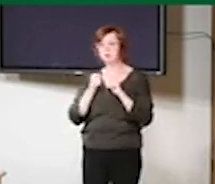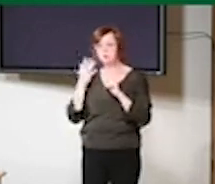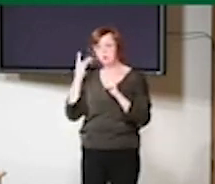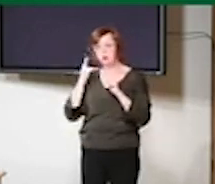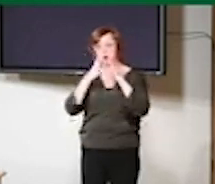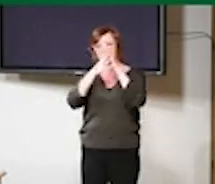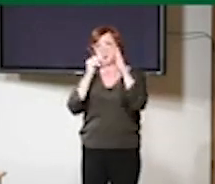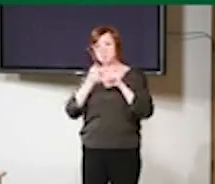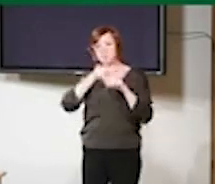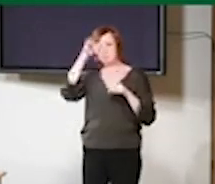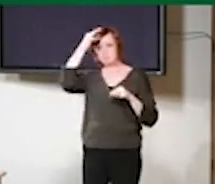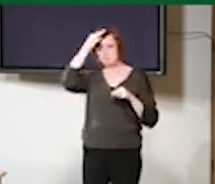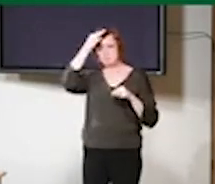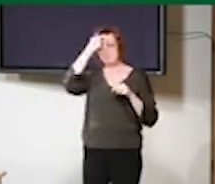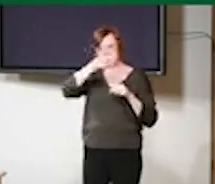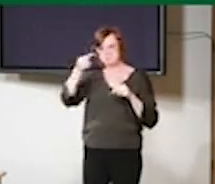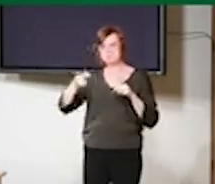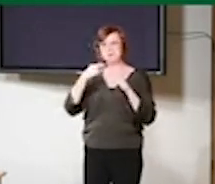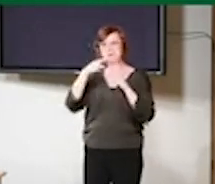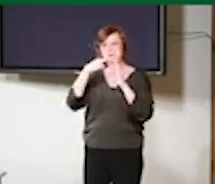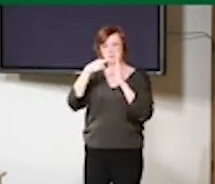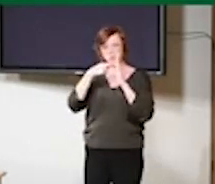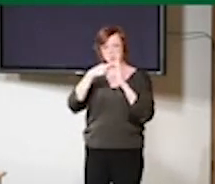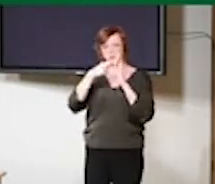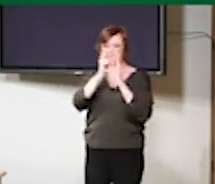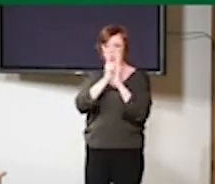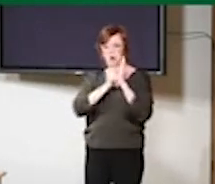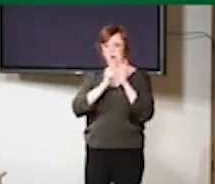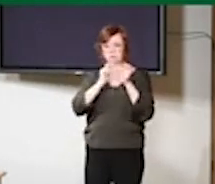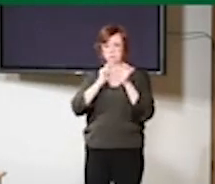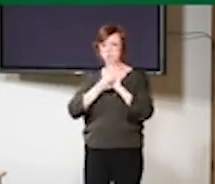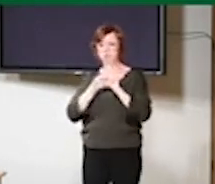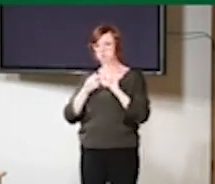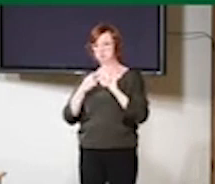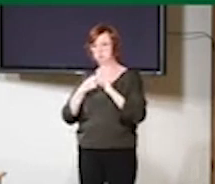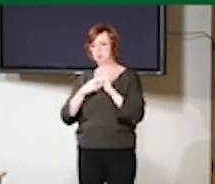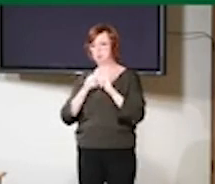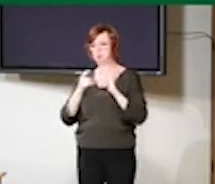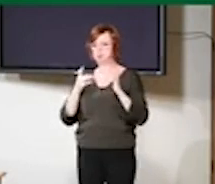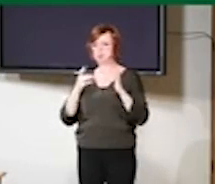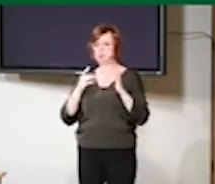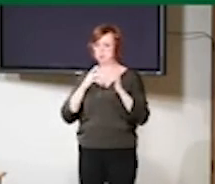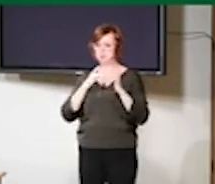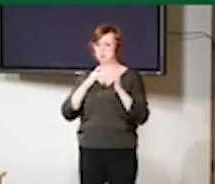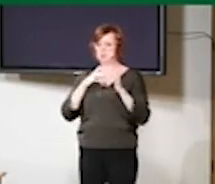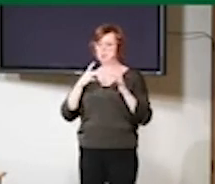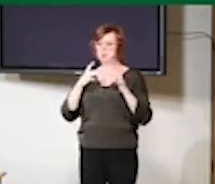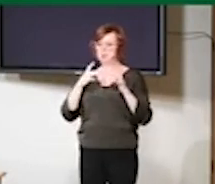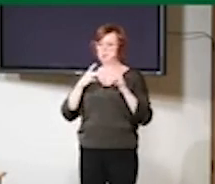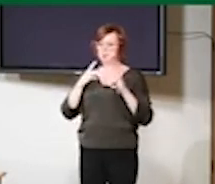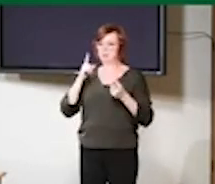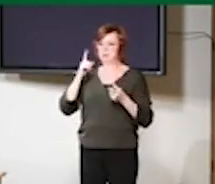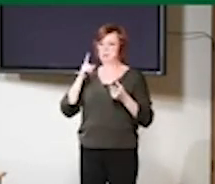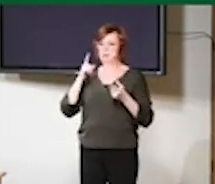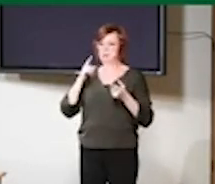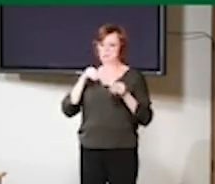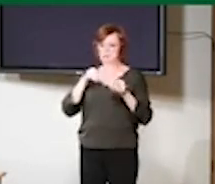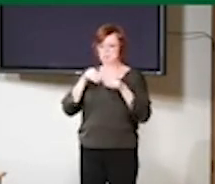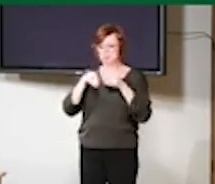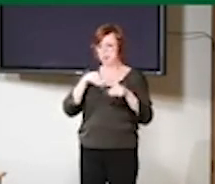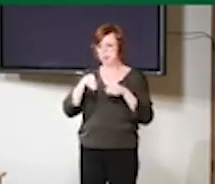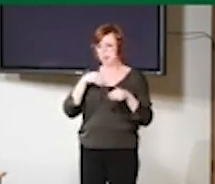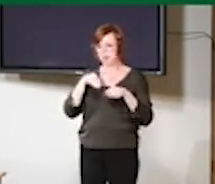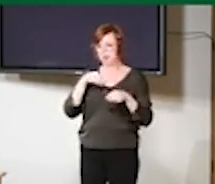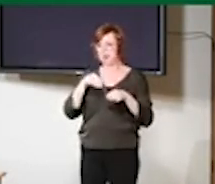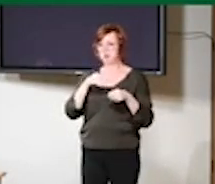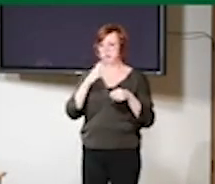put forward on a temporary basis. And so we've done it, A, to ensure that we can get those supplies into our communities, and B, to ensure that where we